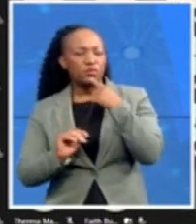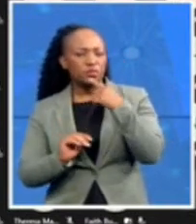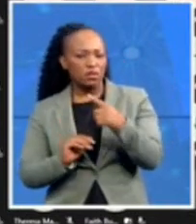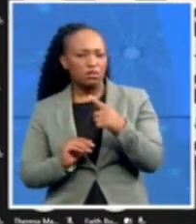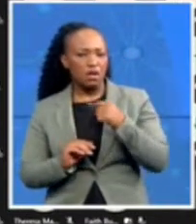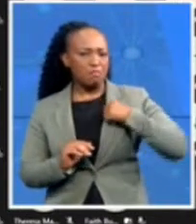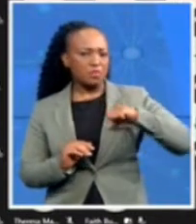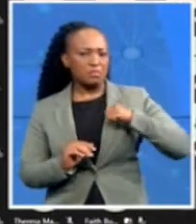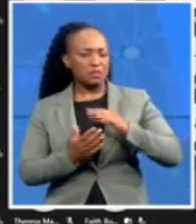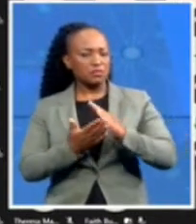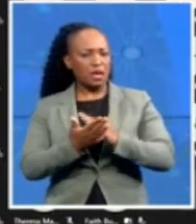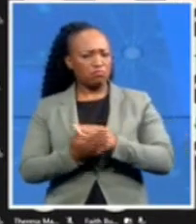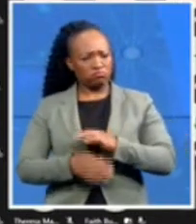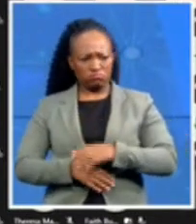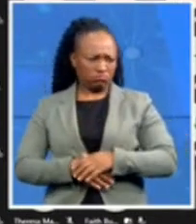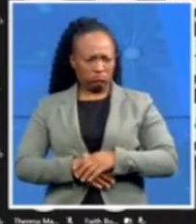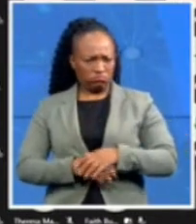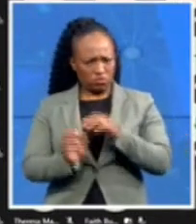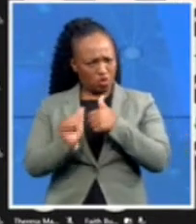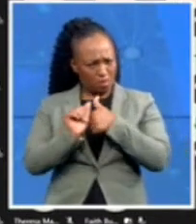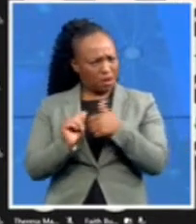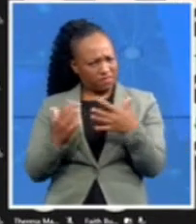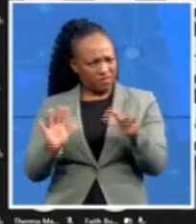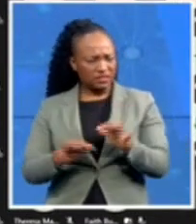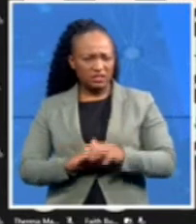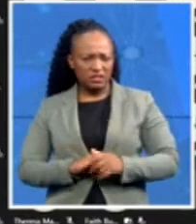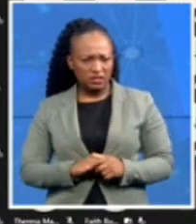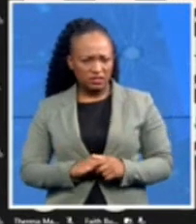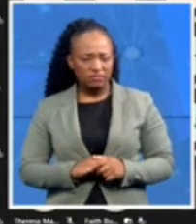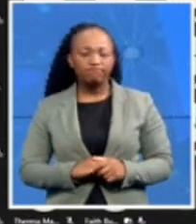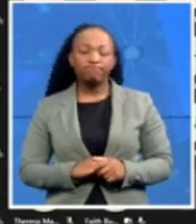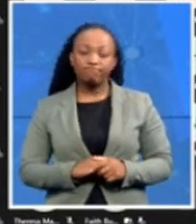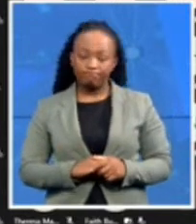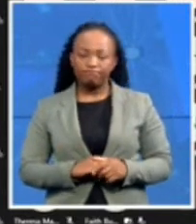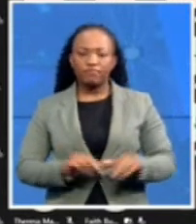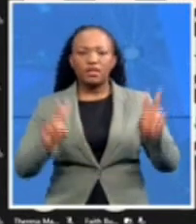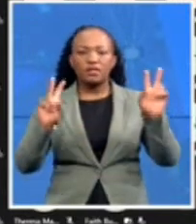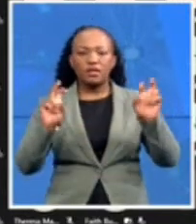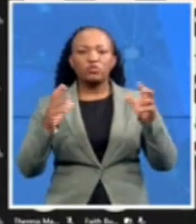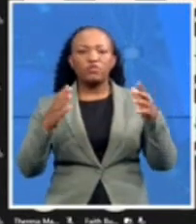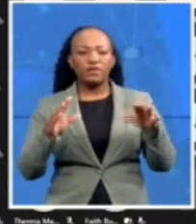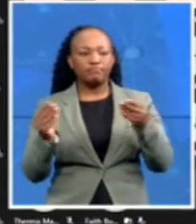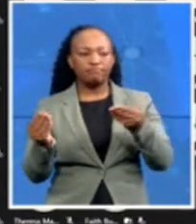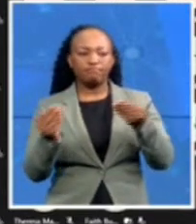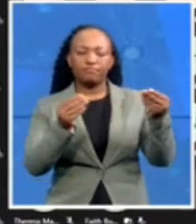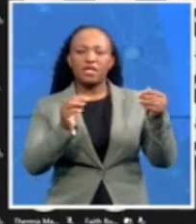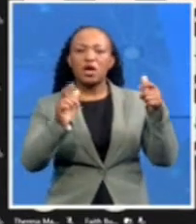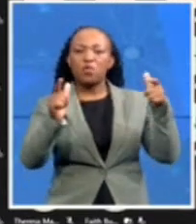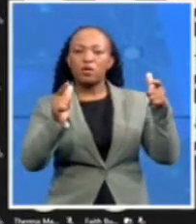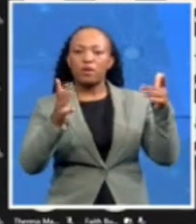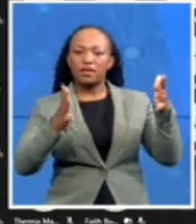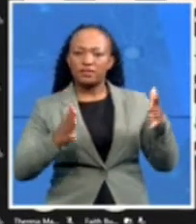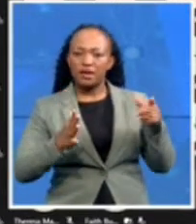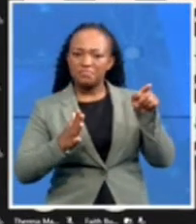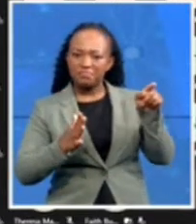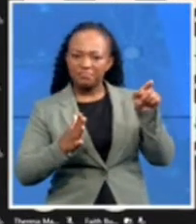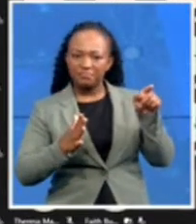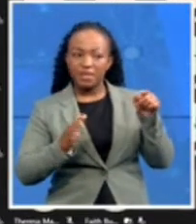we've handed over to the regulator for the regulator to